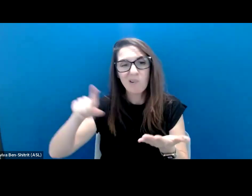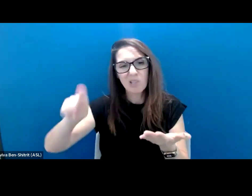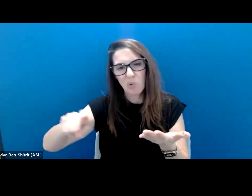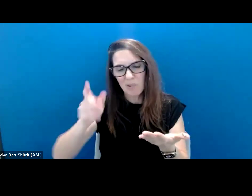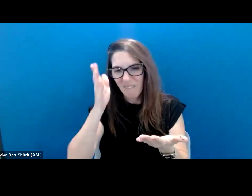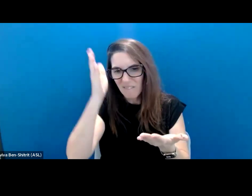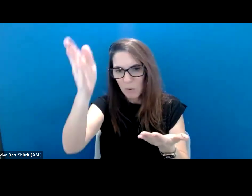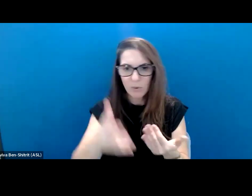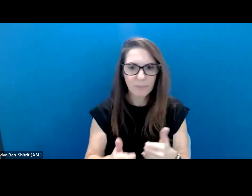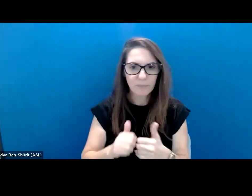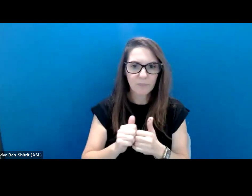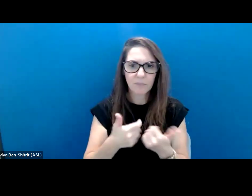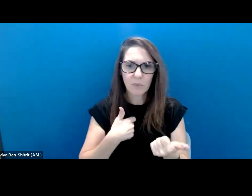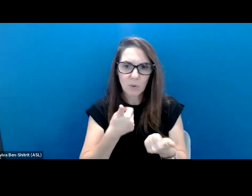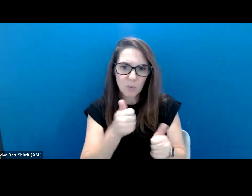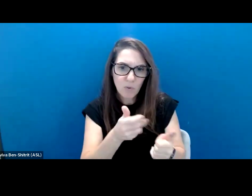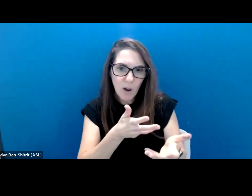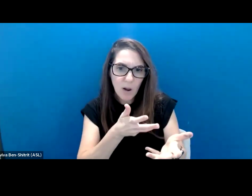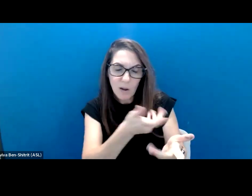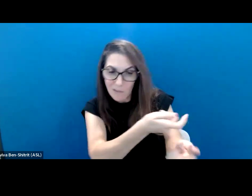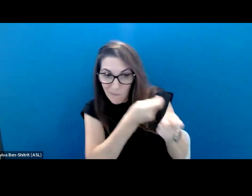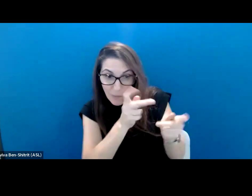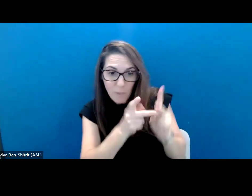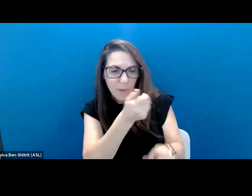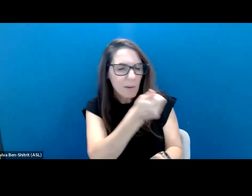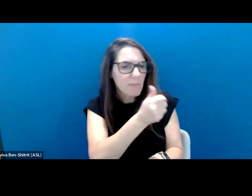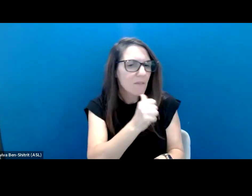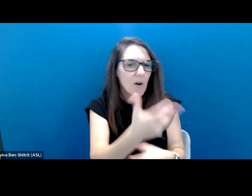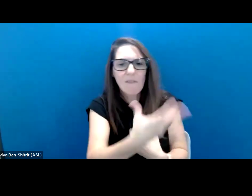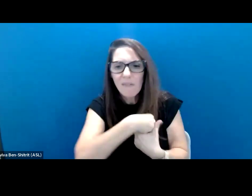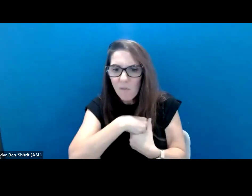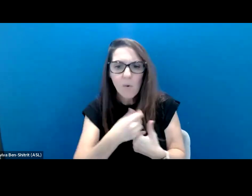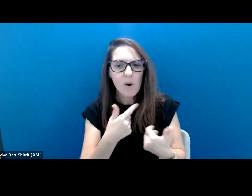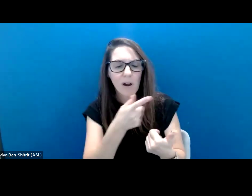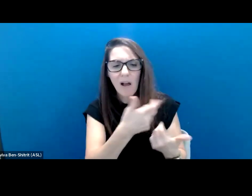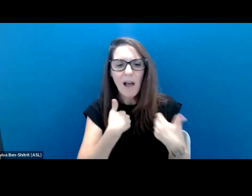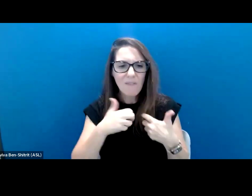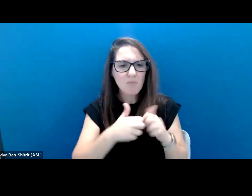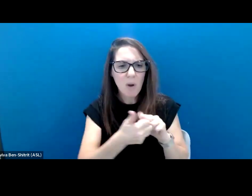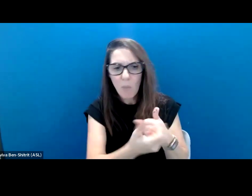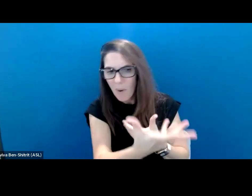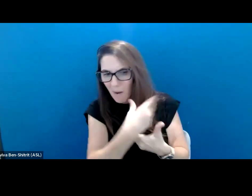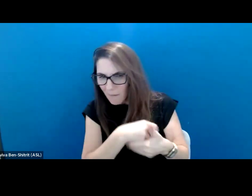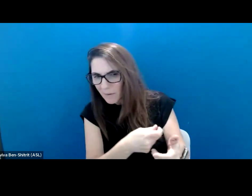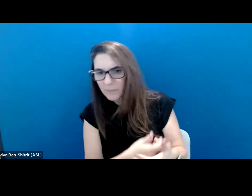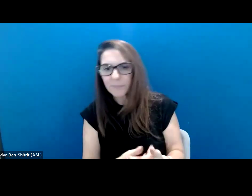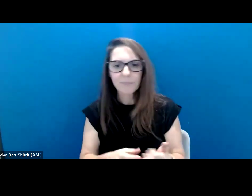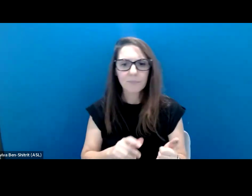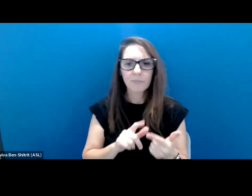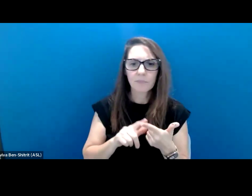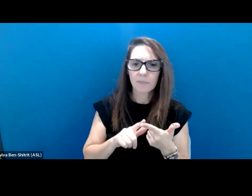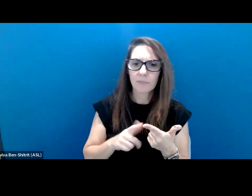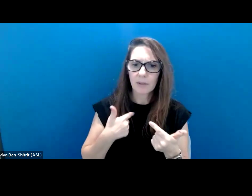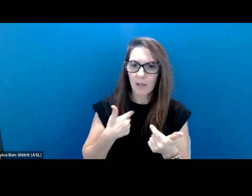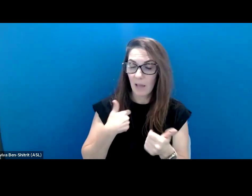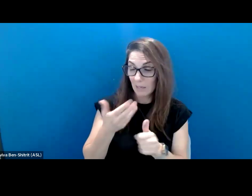you reach out and engage with people who are under-engaged or have issues with engaging? Who to invite to submit